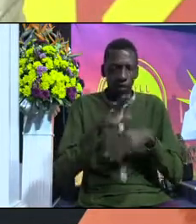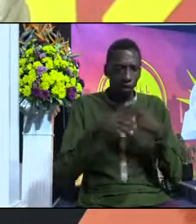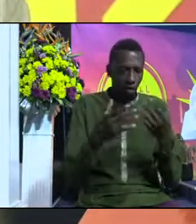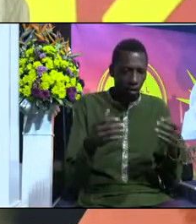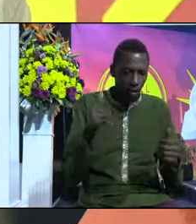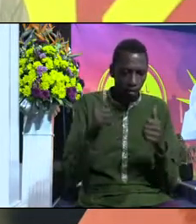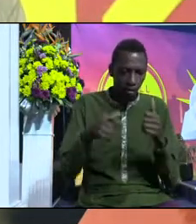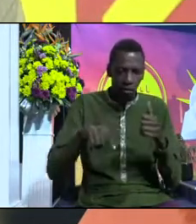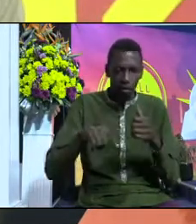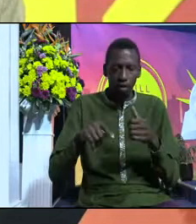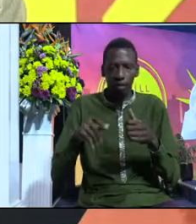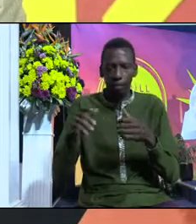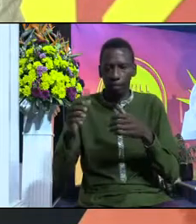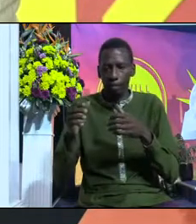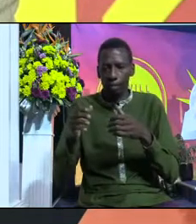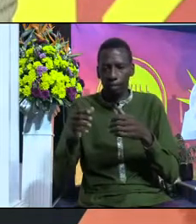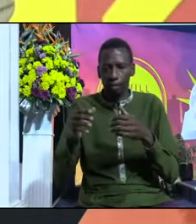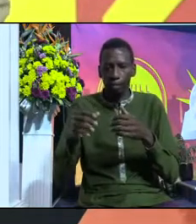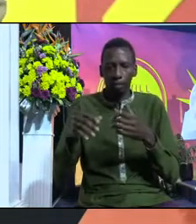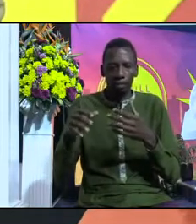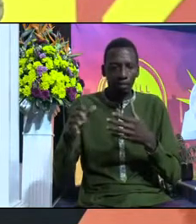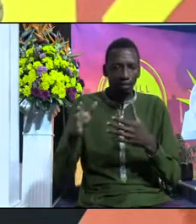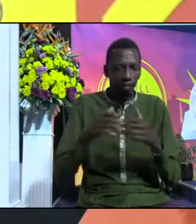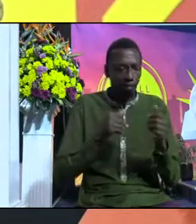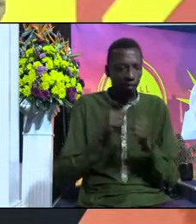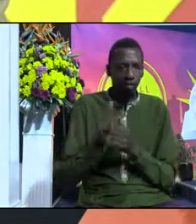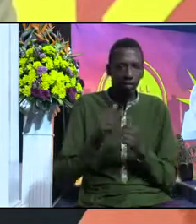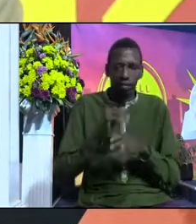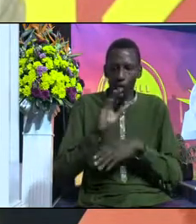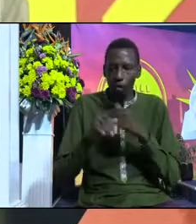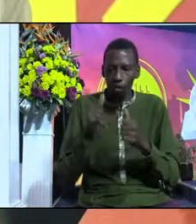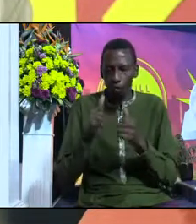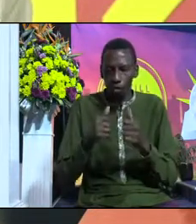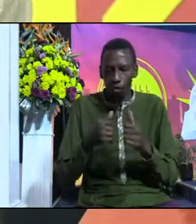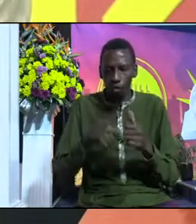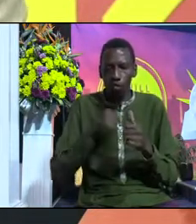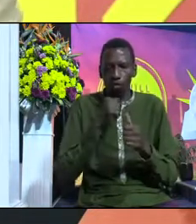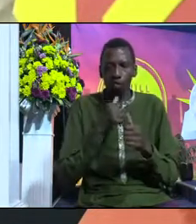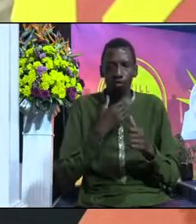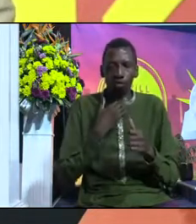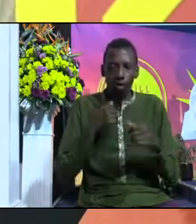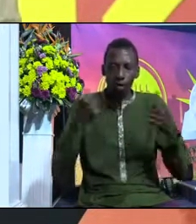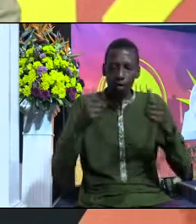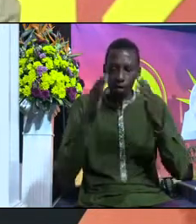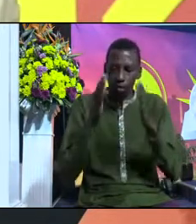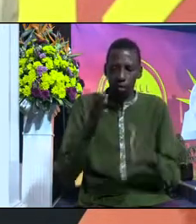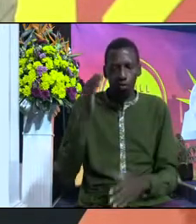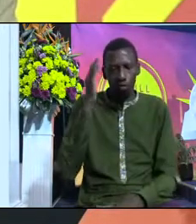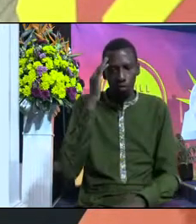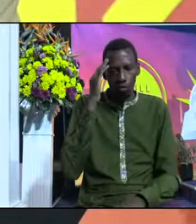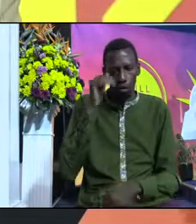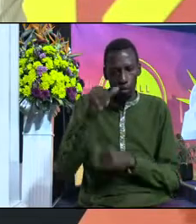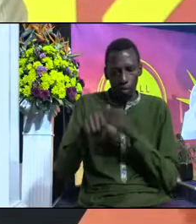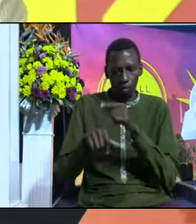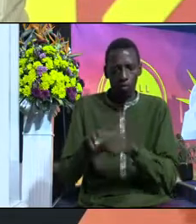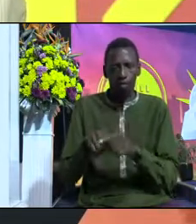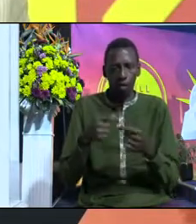that we messed up with, all that we don't want anybody to know about. But that same